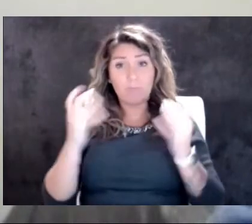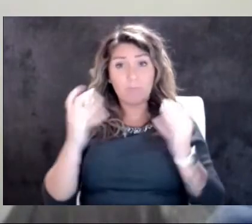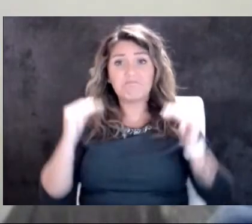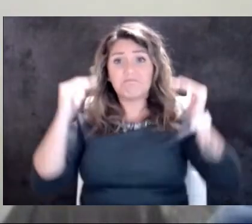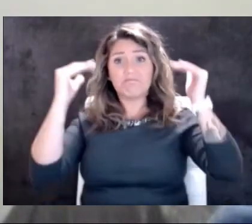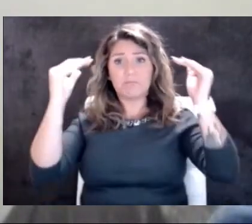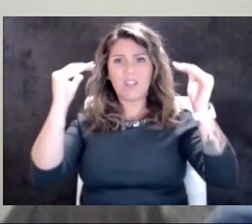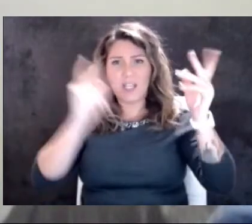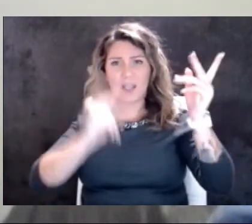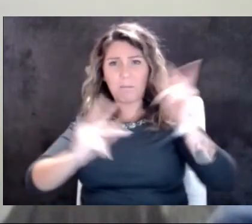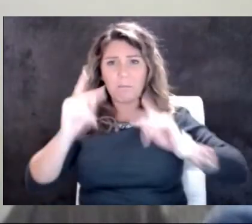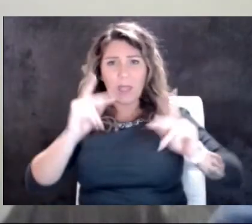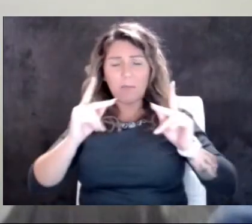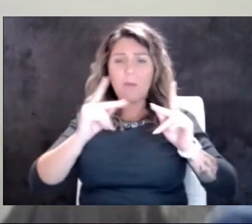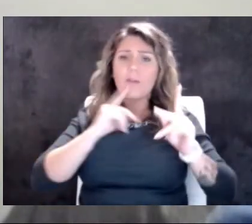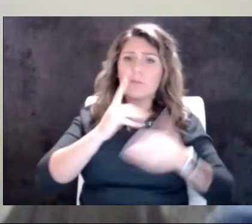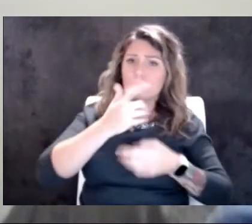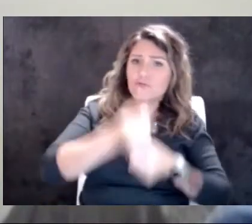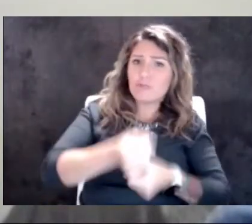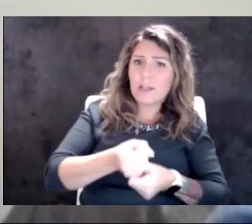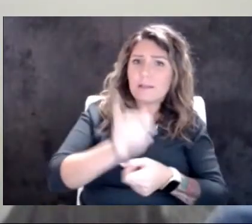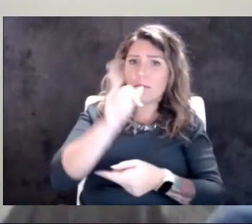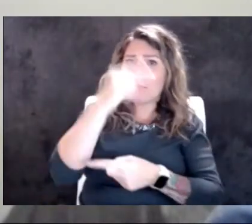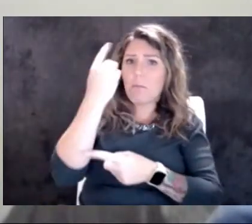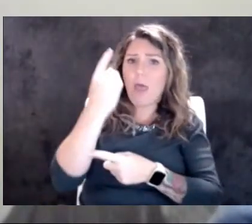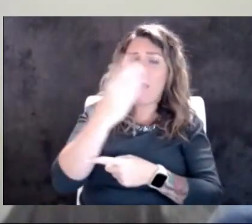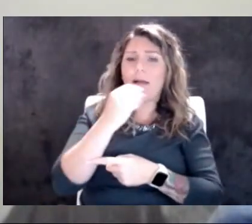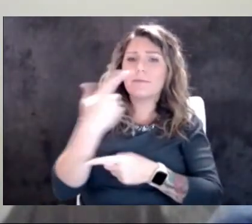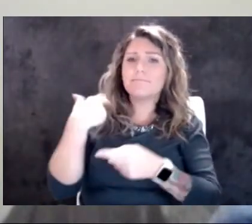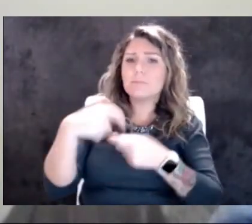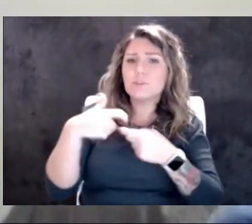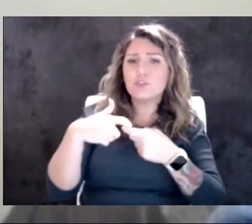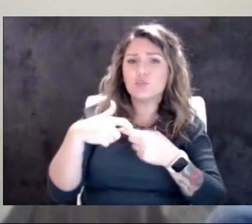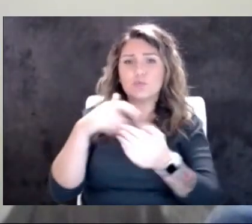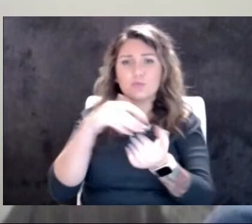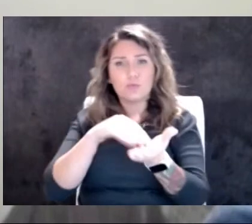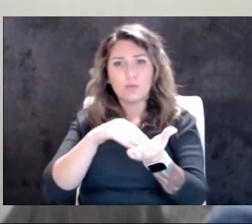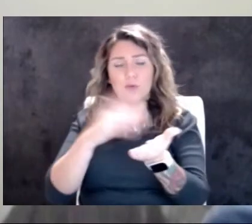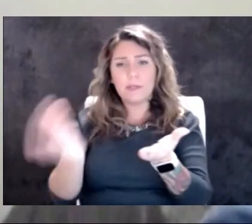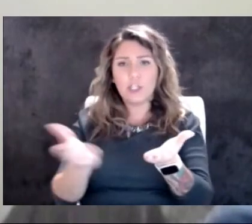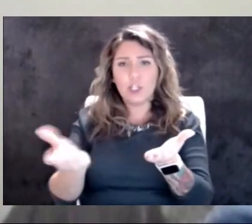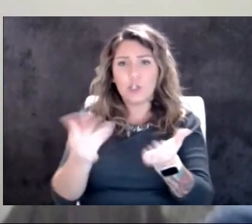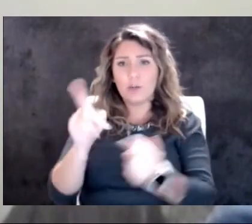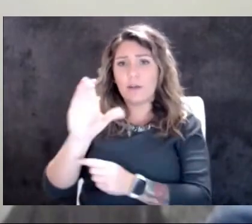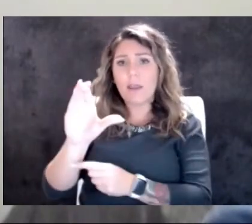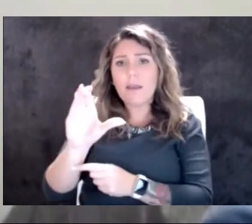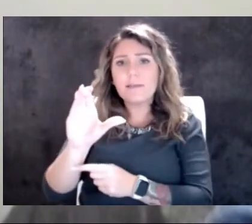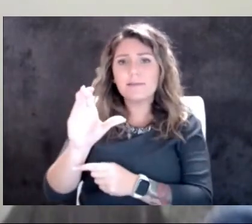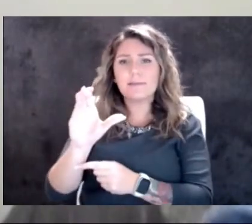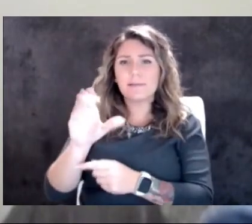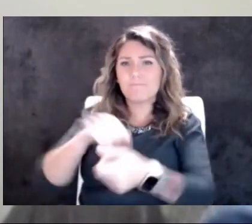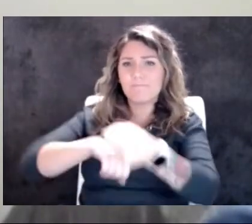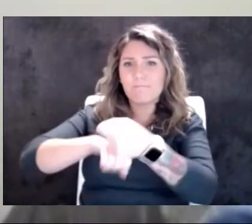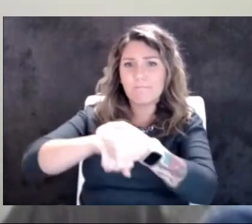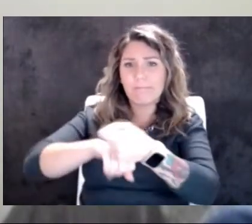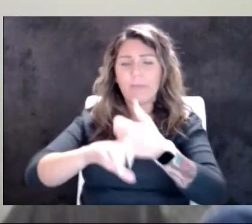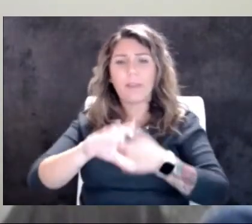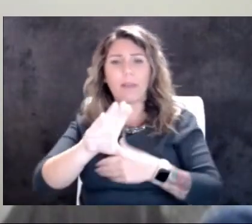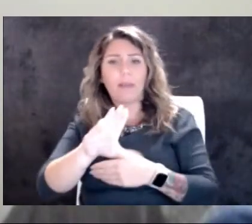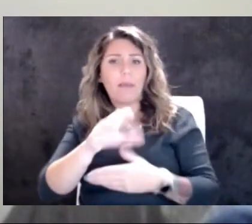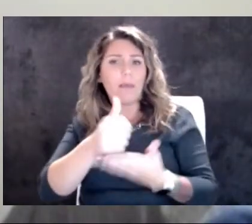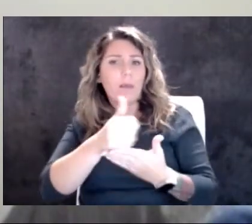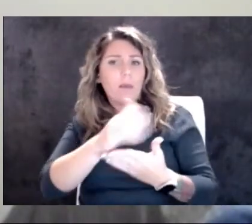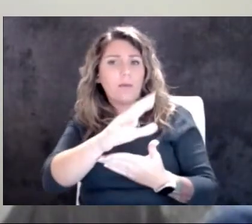the voices of some of our Black and Latino physicians here in Kansas City to help them talk about their experiences